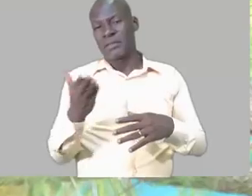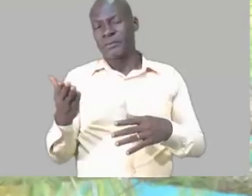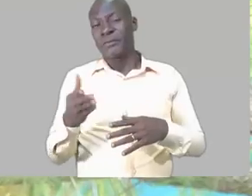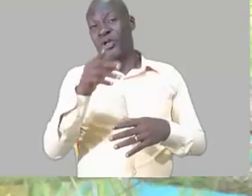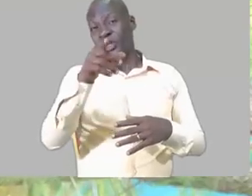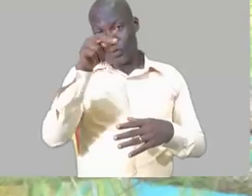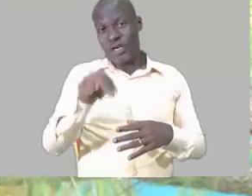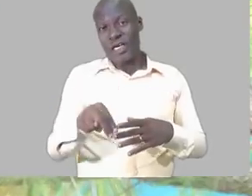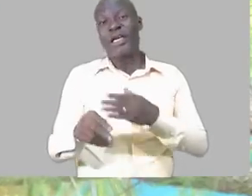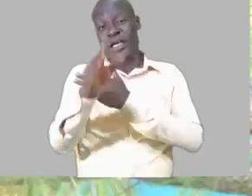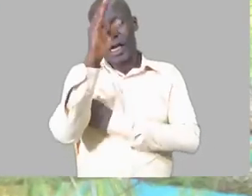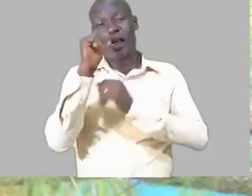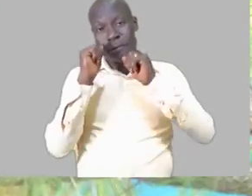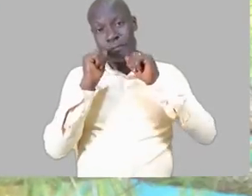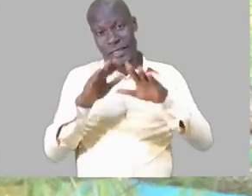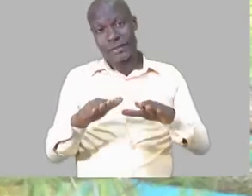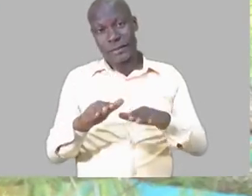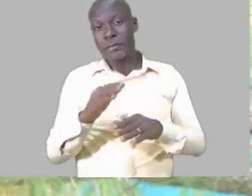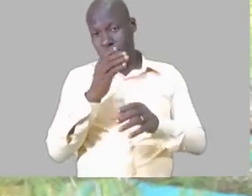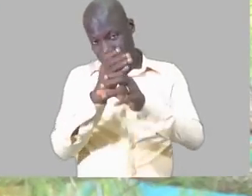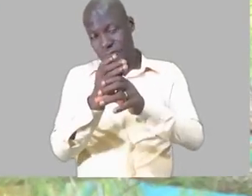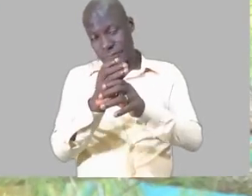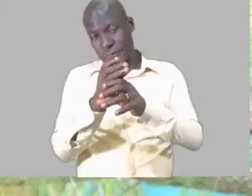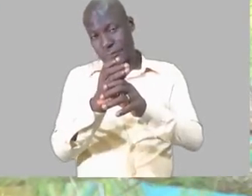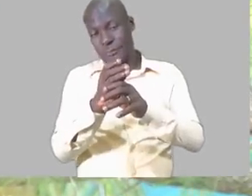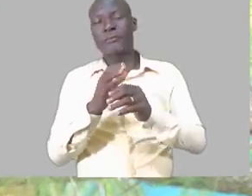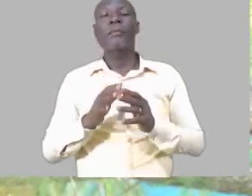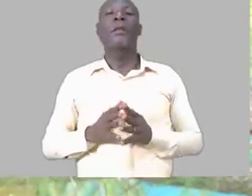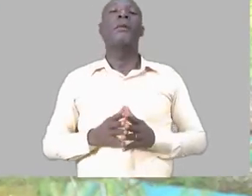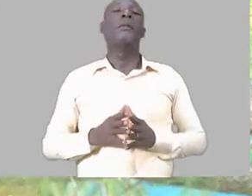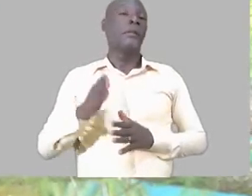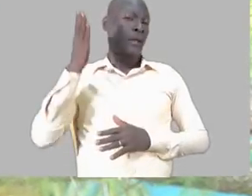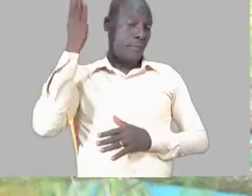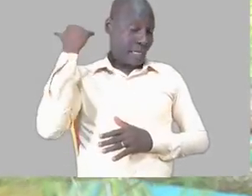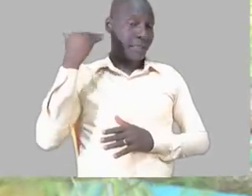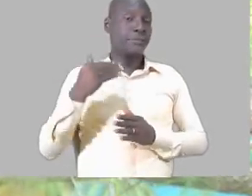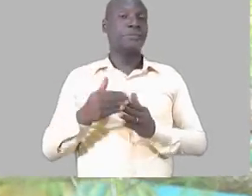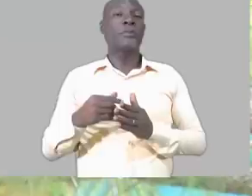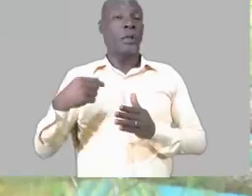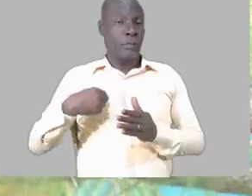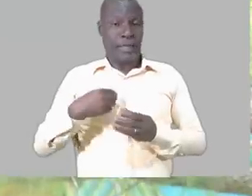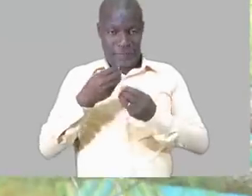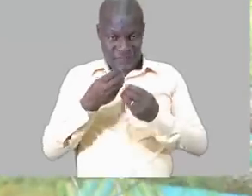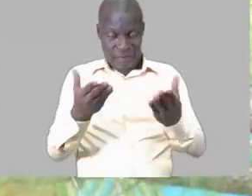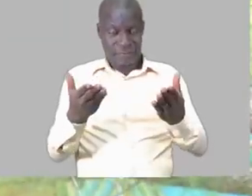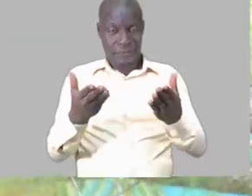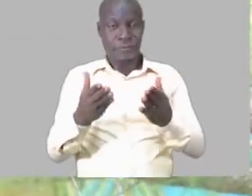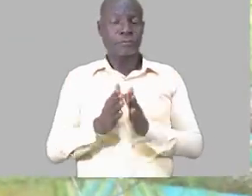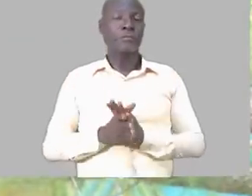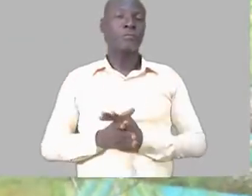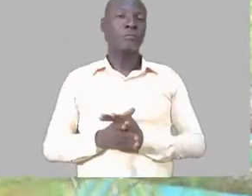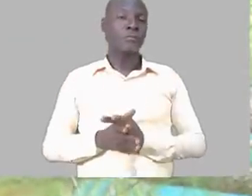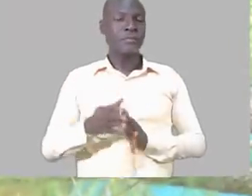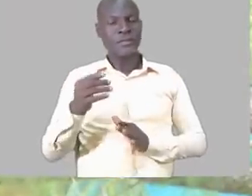we hear Onyankopon enhyira enti hwane ma yi last week me catch that was say